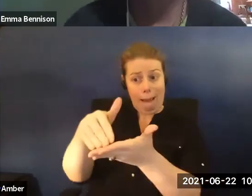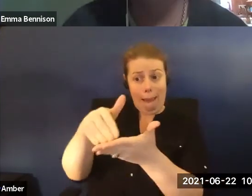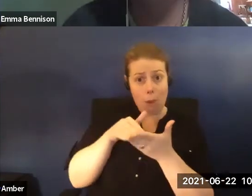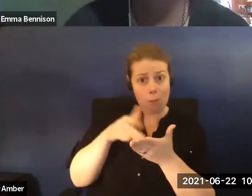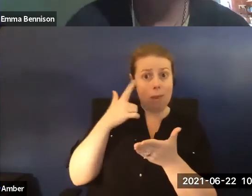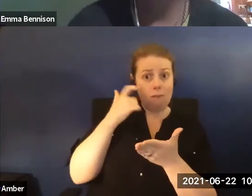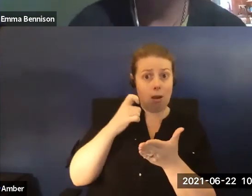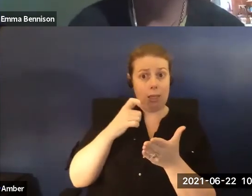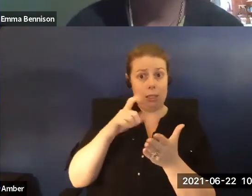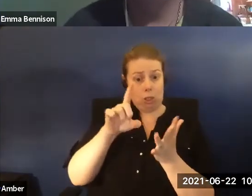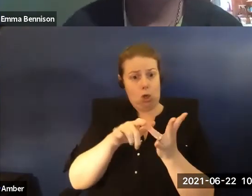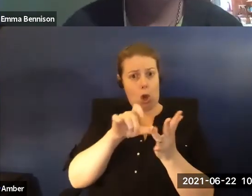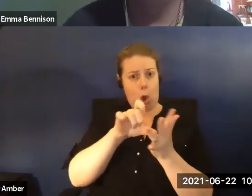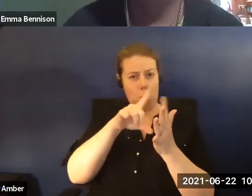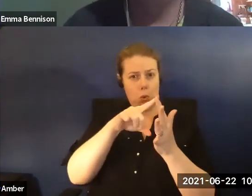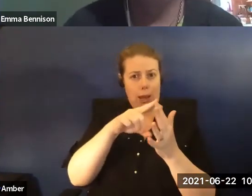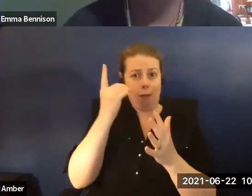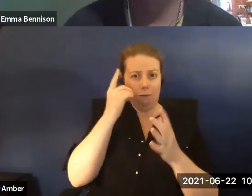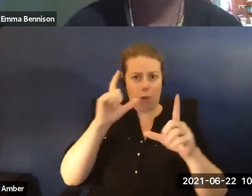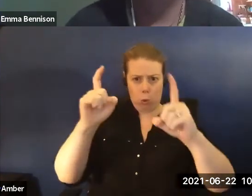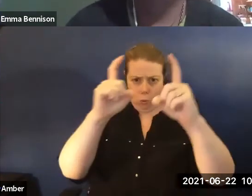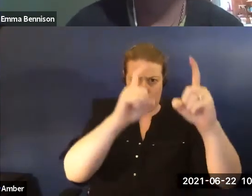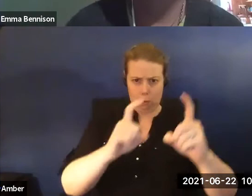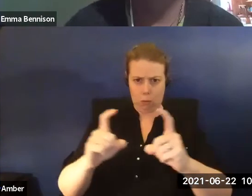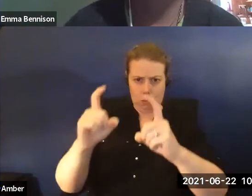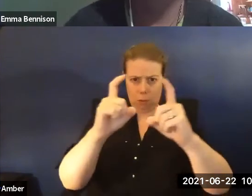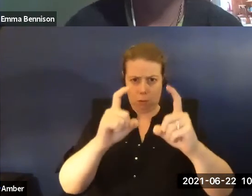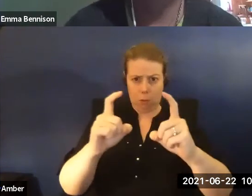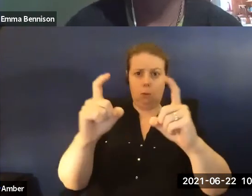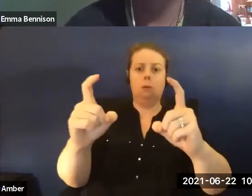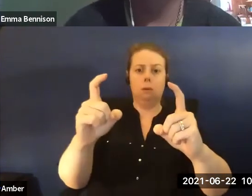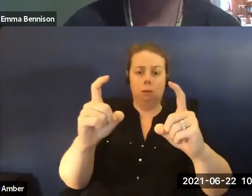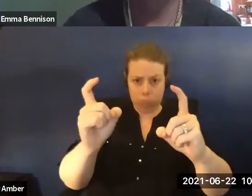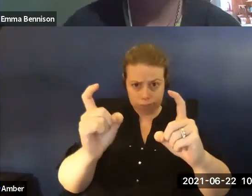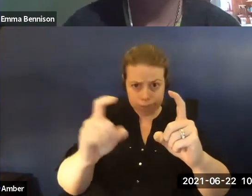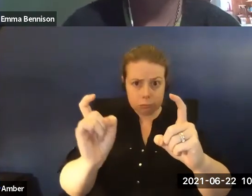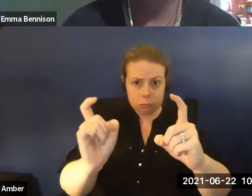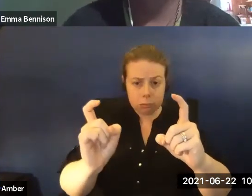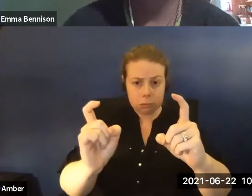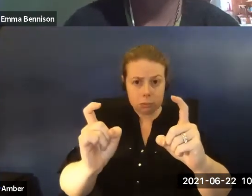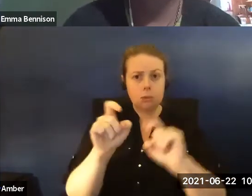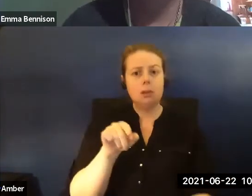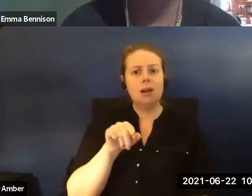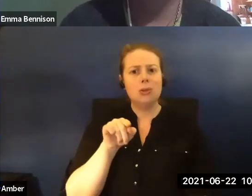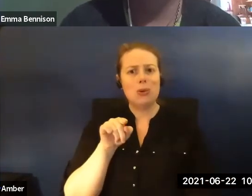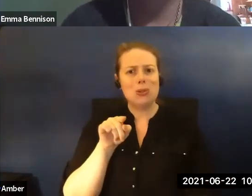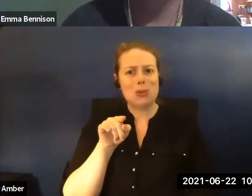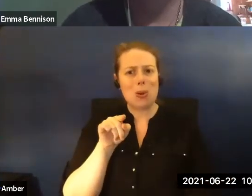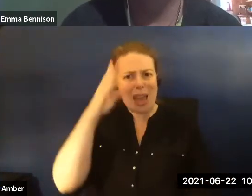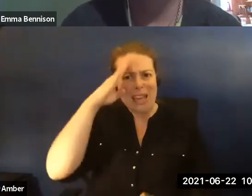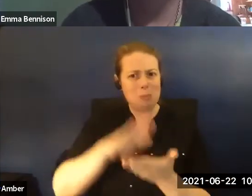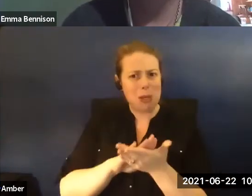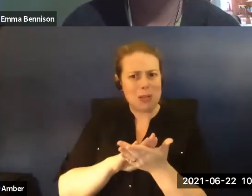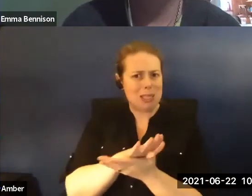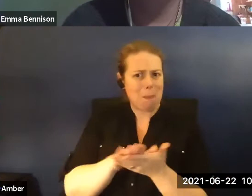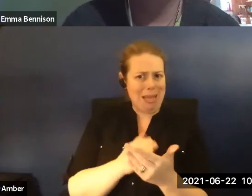it. So consequently, that experience is really removing some of my independence. And that's where I'm,